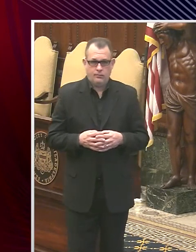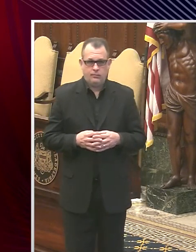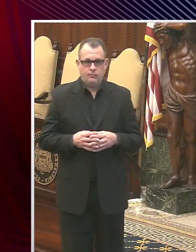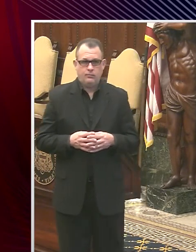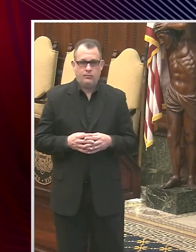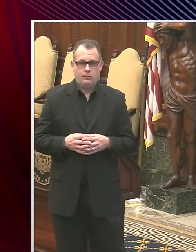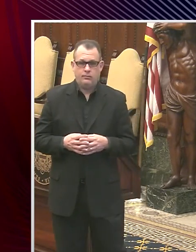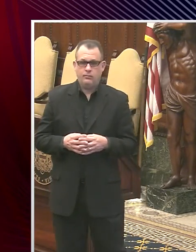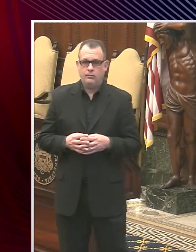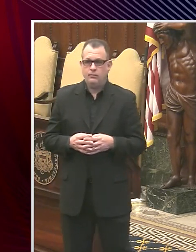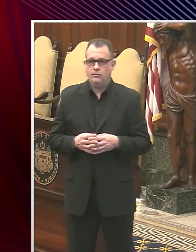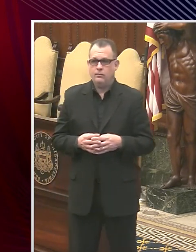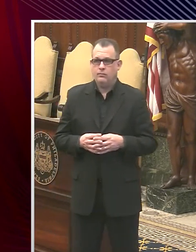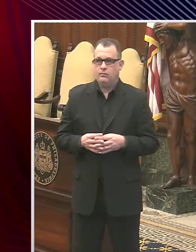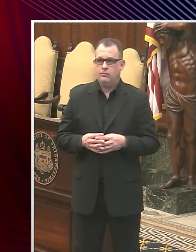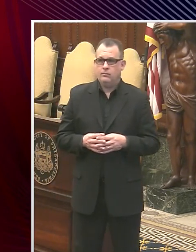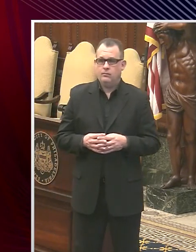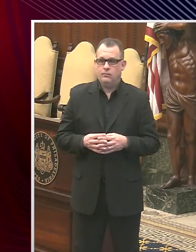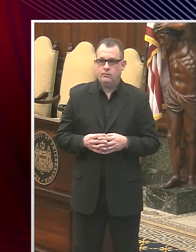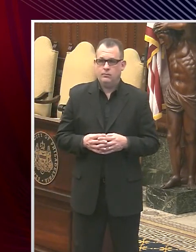ejemplo, el código postal como el